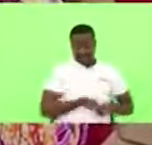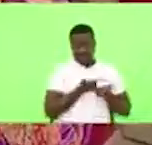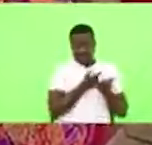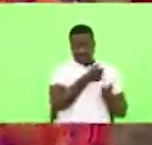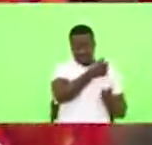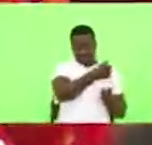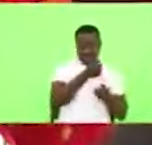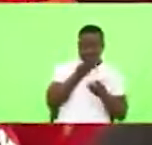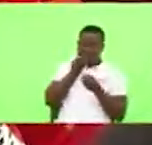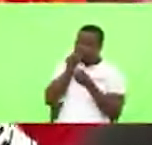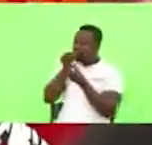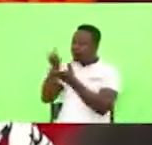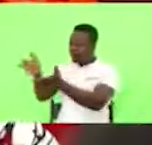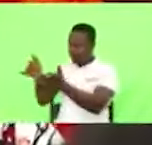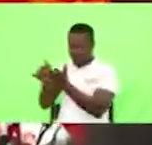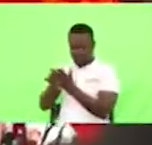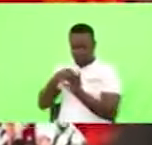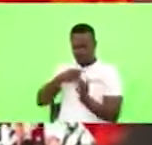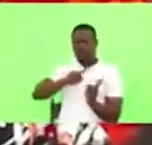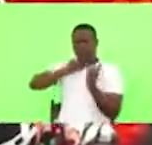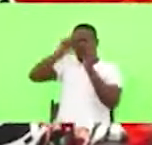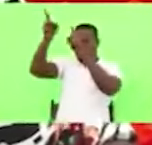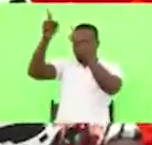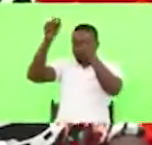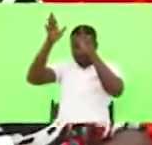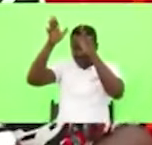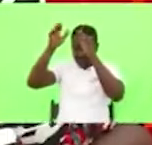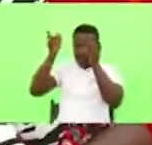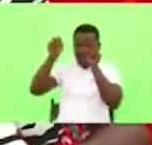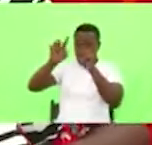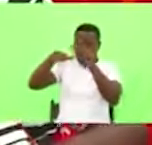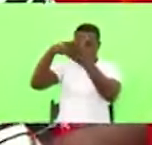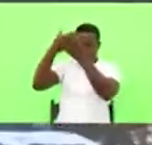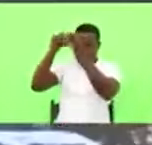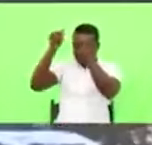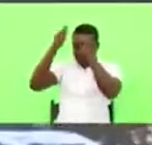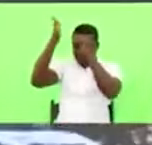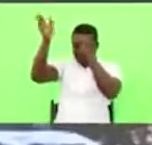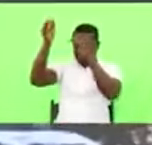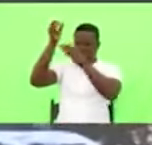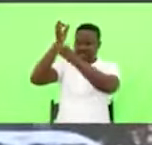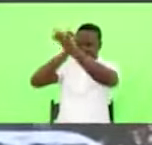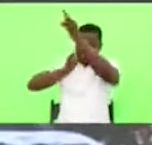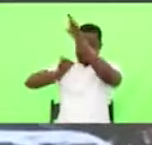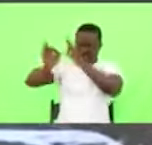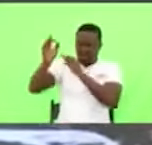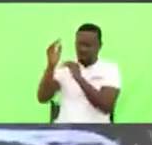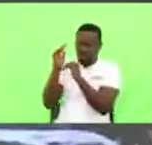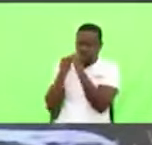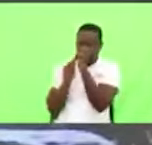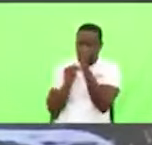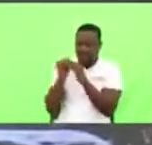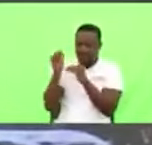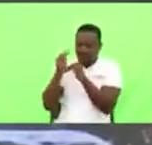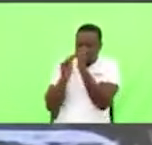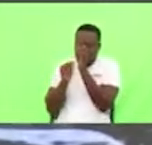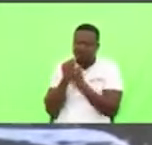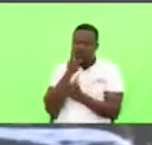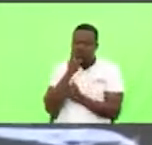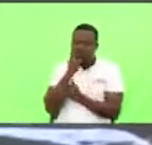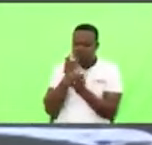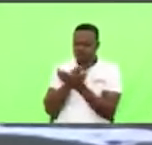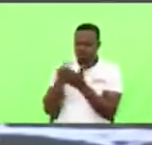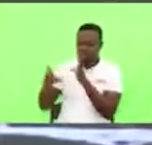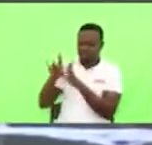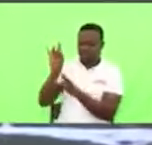them that I will go to the Father, and when I arrive, I will send the Comforter, the Holy Spirit. So when the